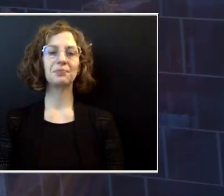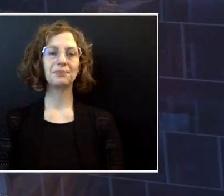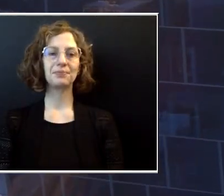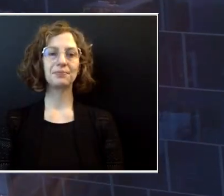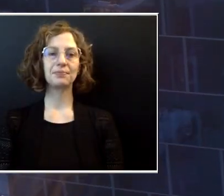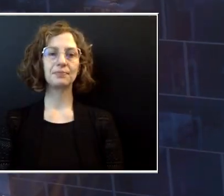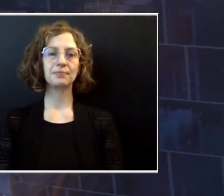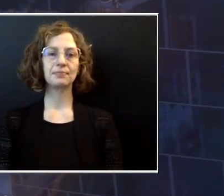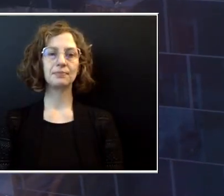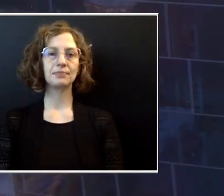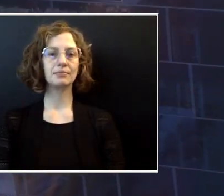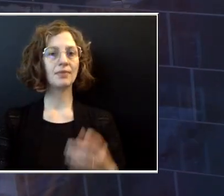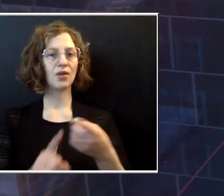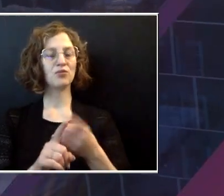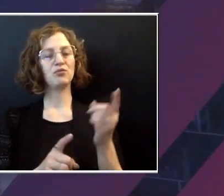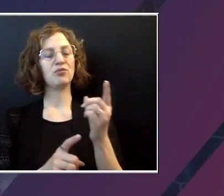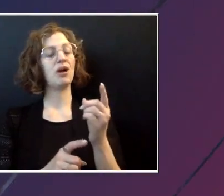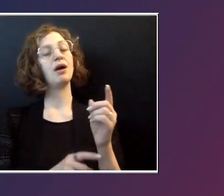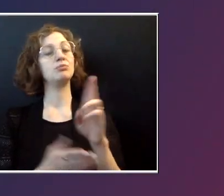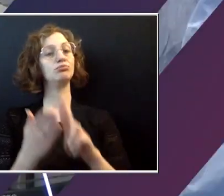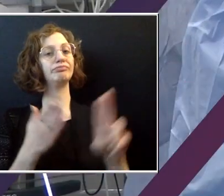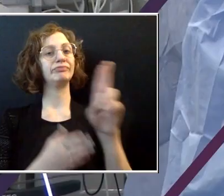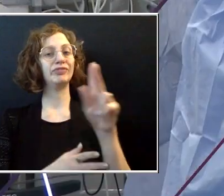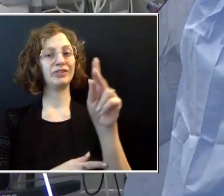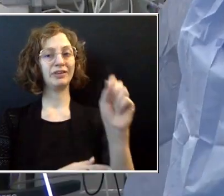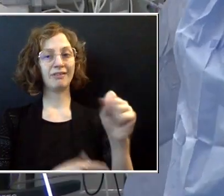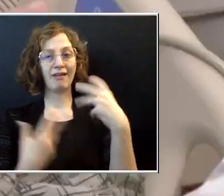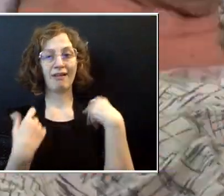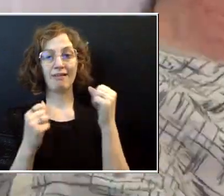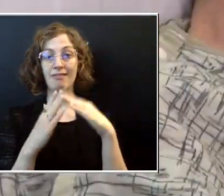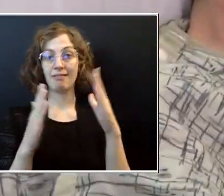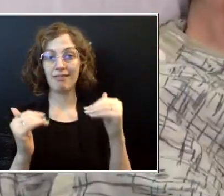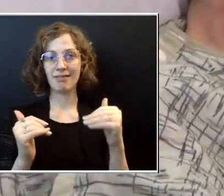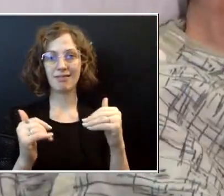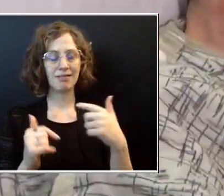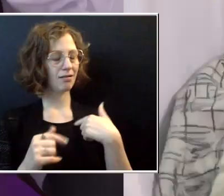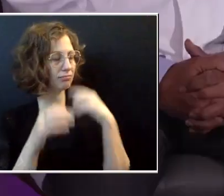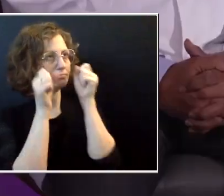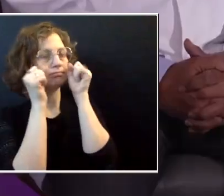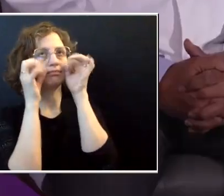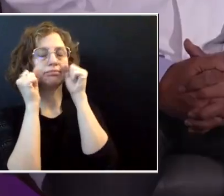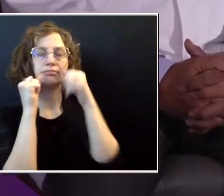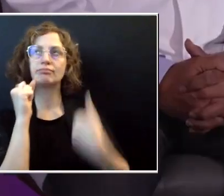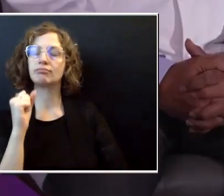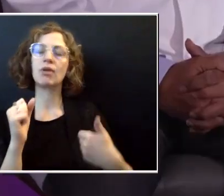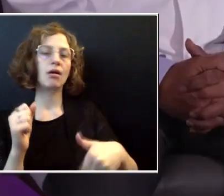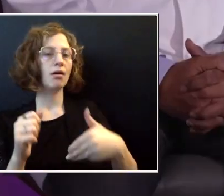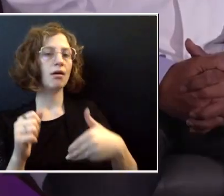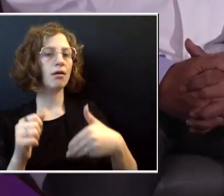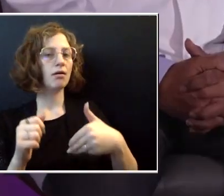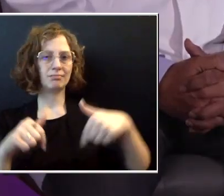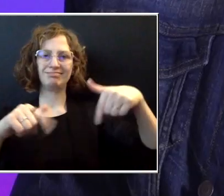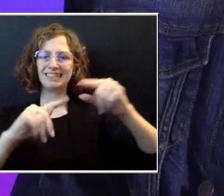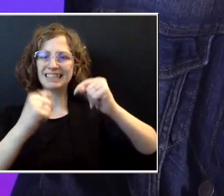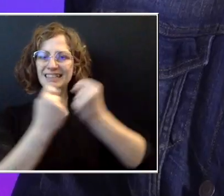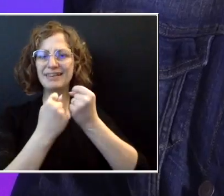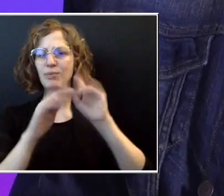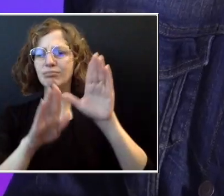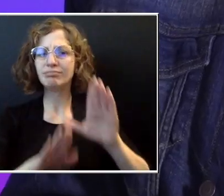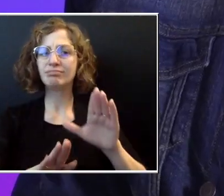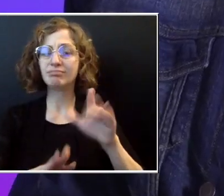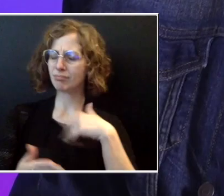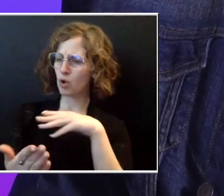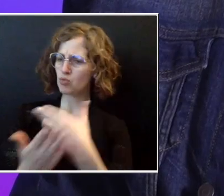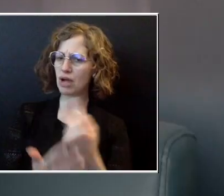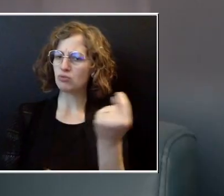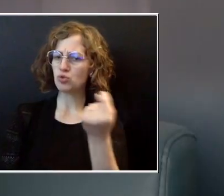from the University of Kansas Health System. I am amazed. The team here is great. I came on a Tuesday, and then by Saturday I